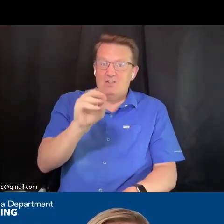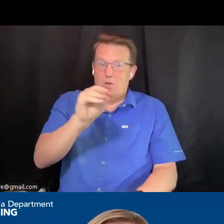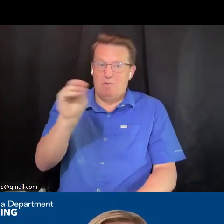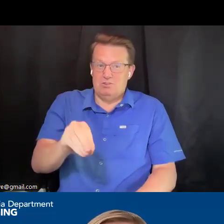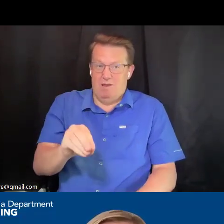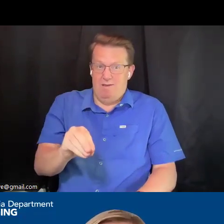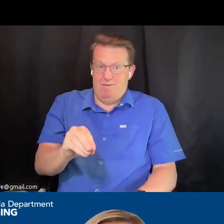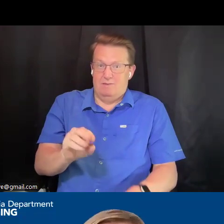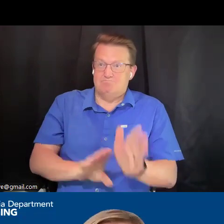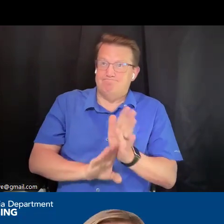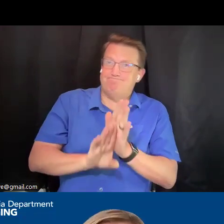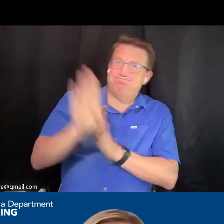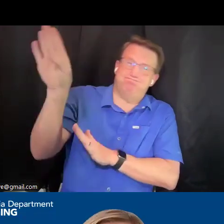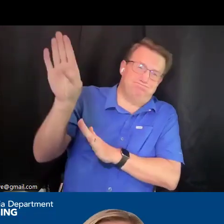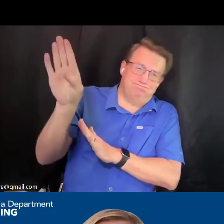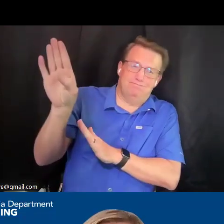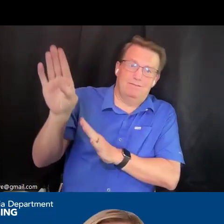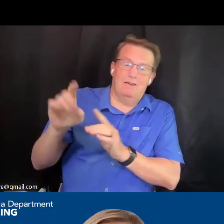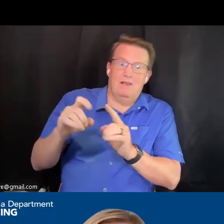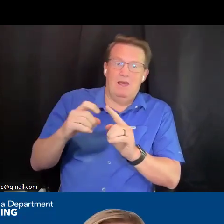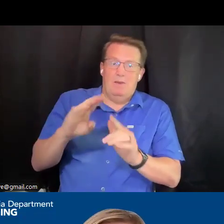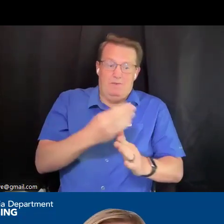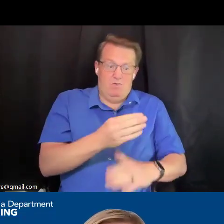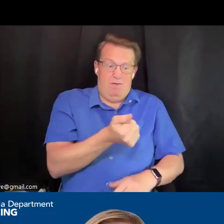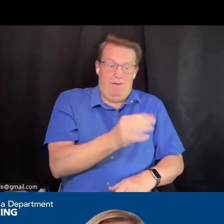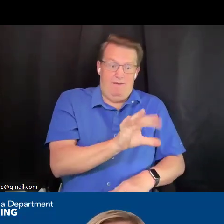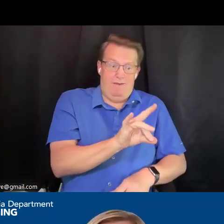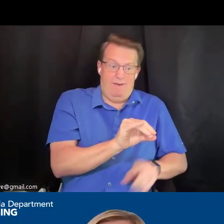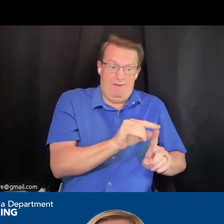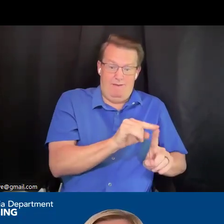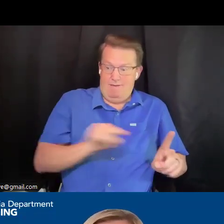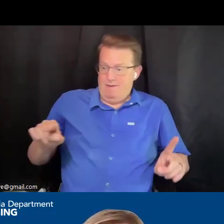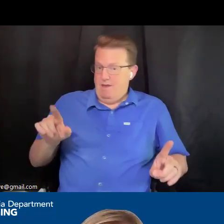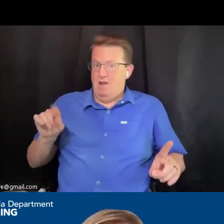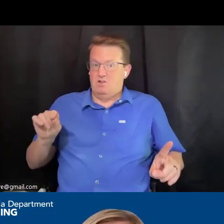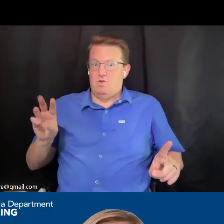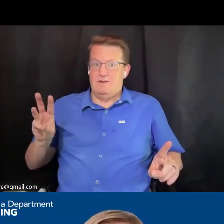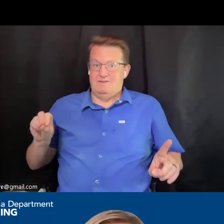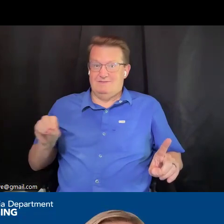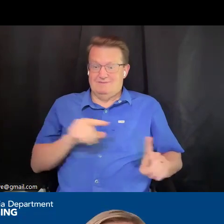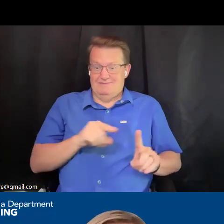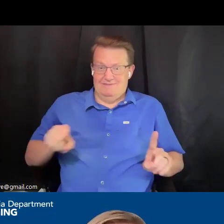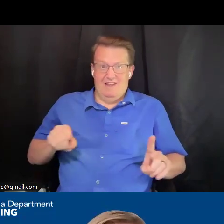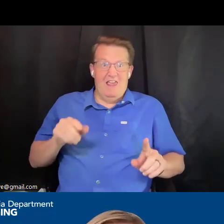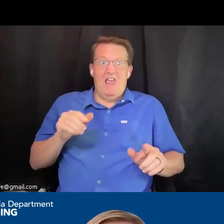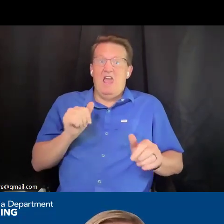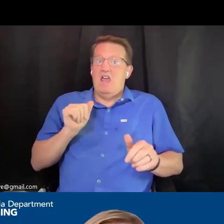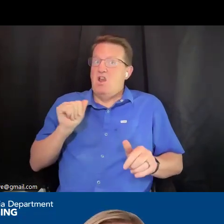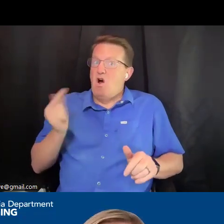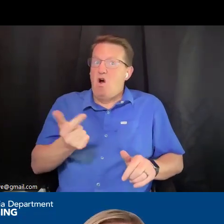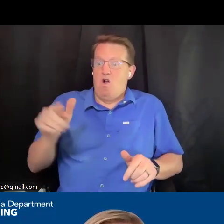growth between 1980 and 2060. And every region of our state